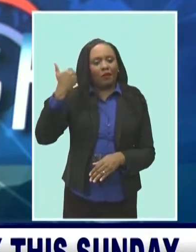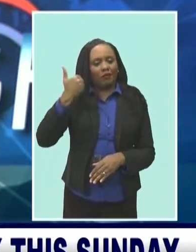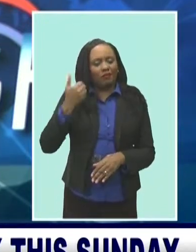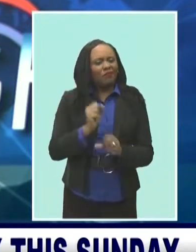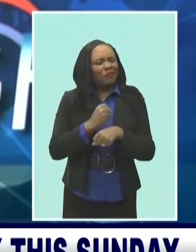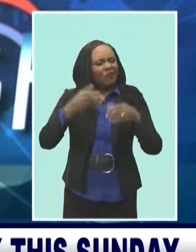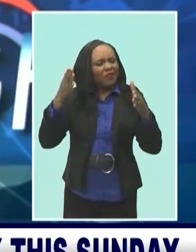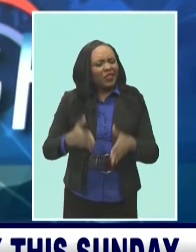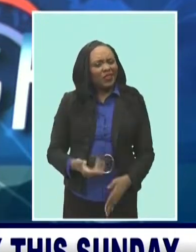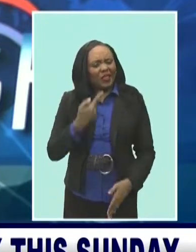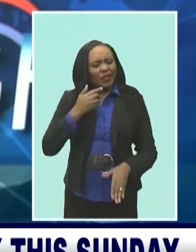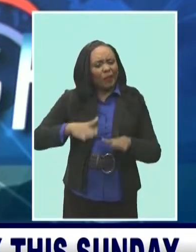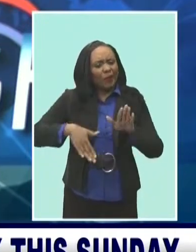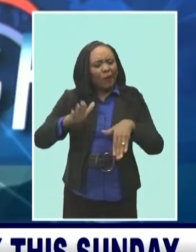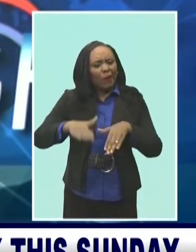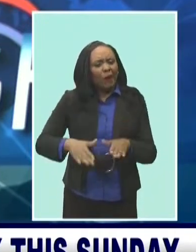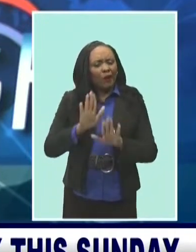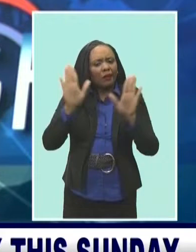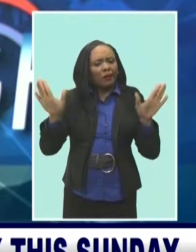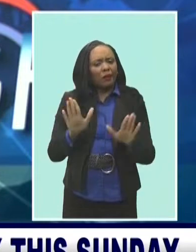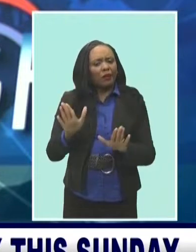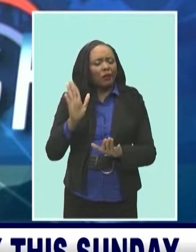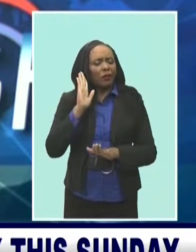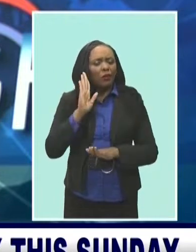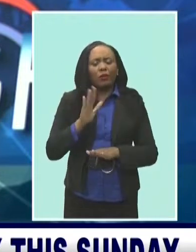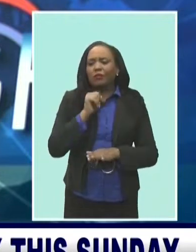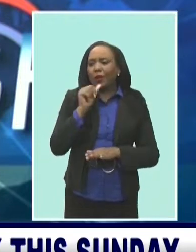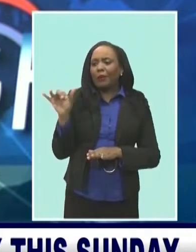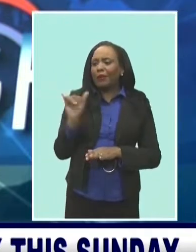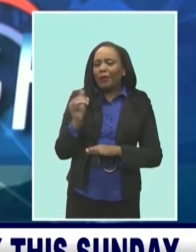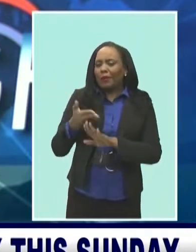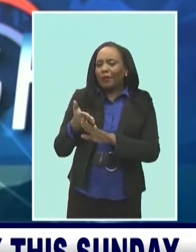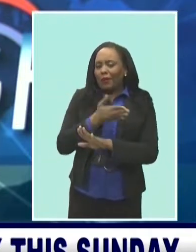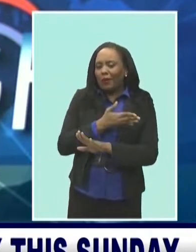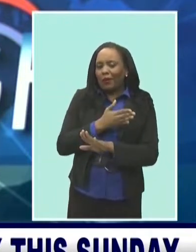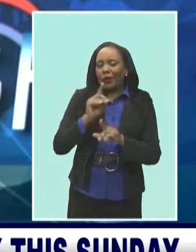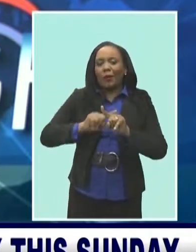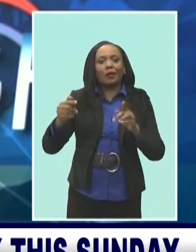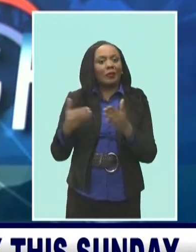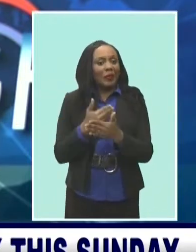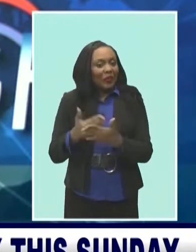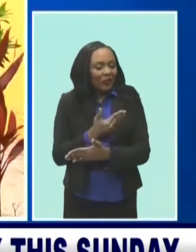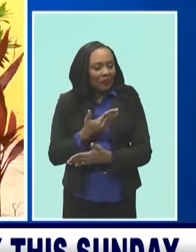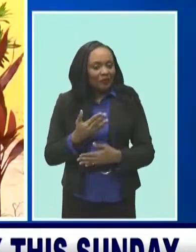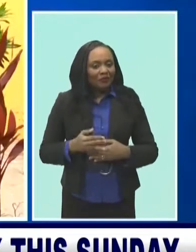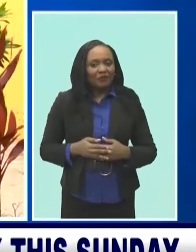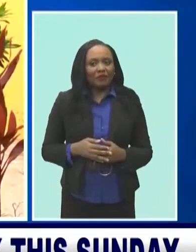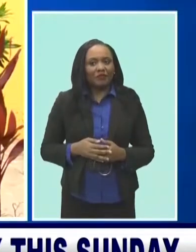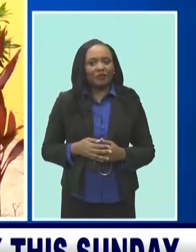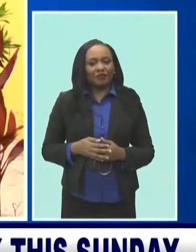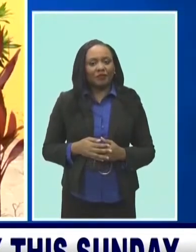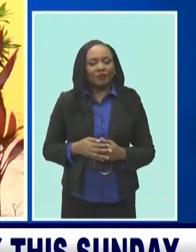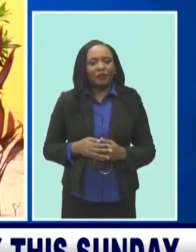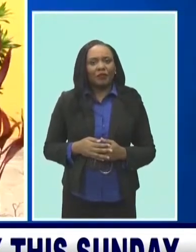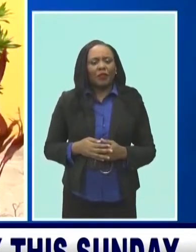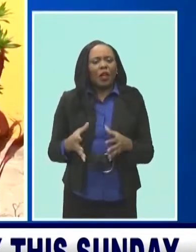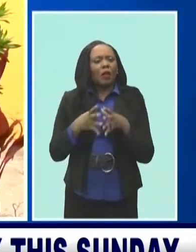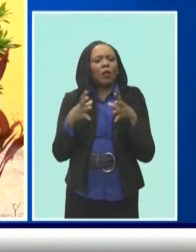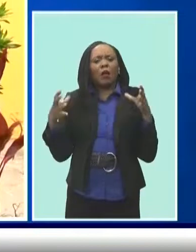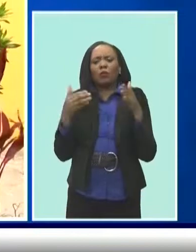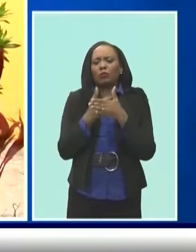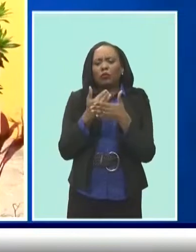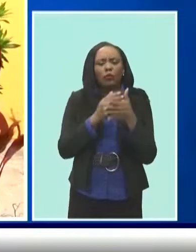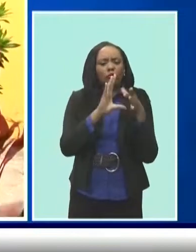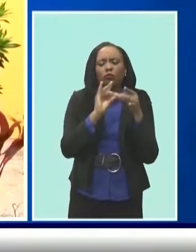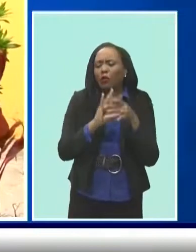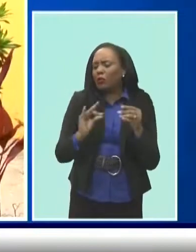Seeley-Smith says the walk, which comes off this Sunday, will be unlike any of the previous editions. We've got brand new stories, brand